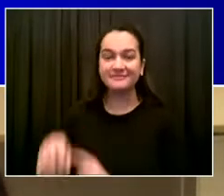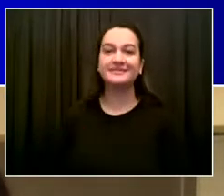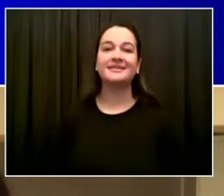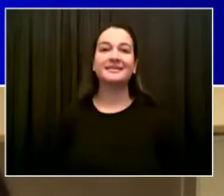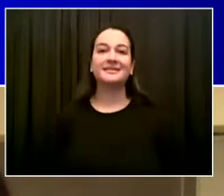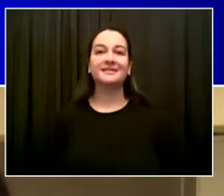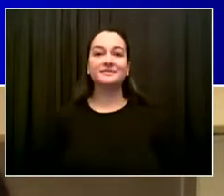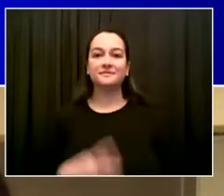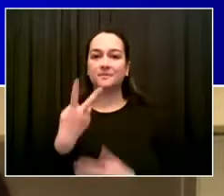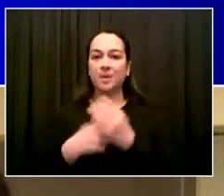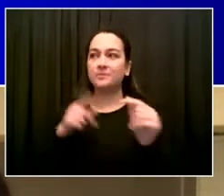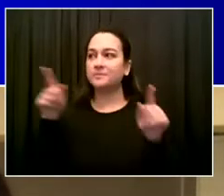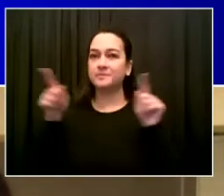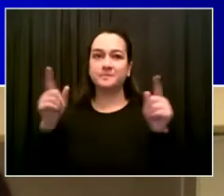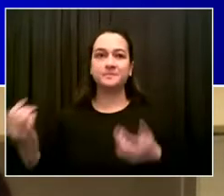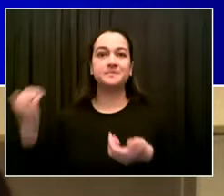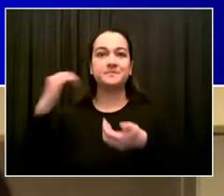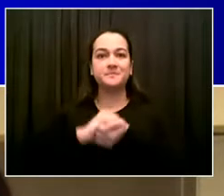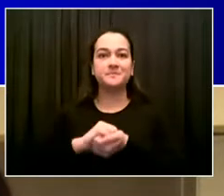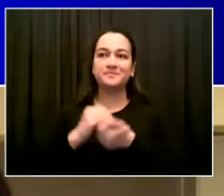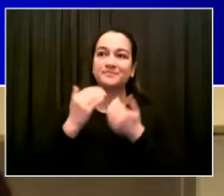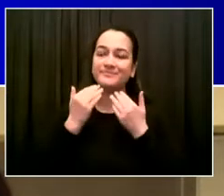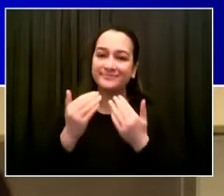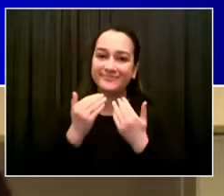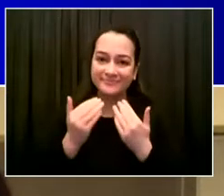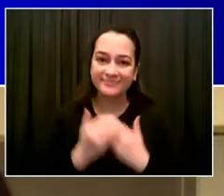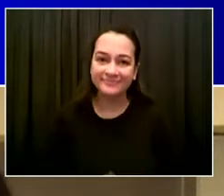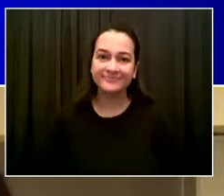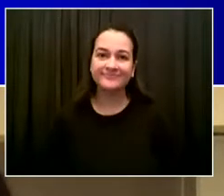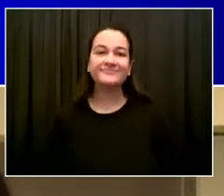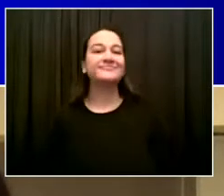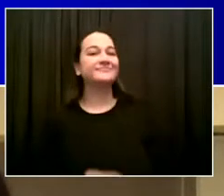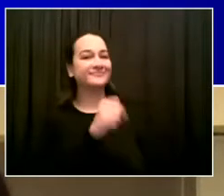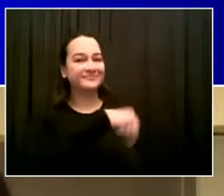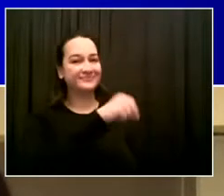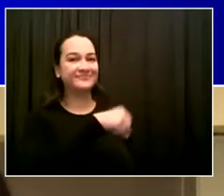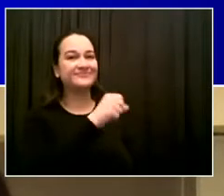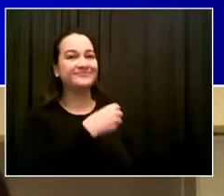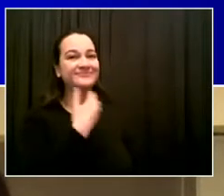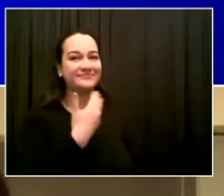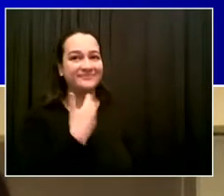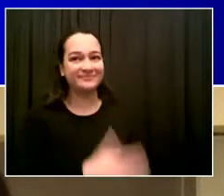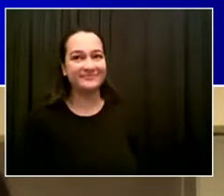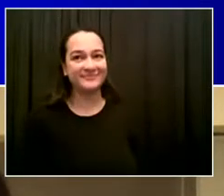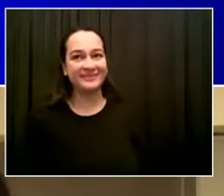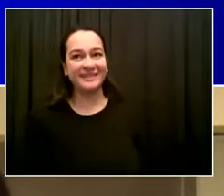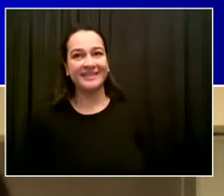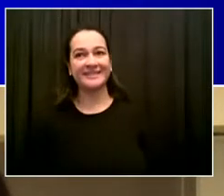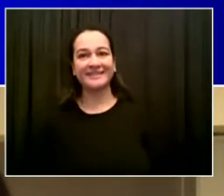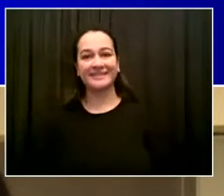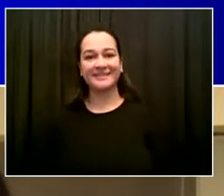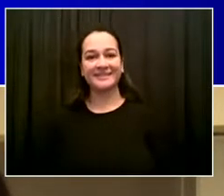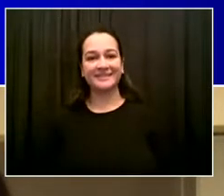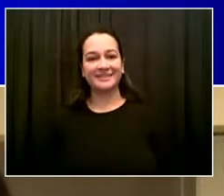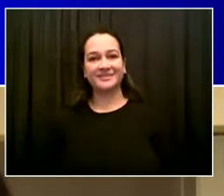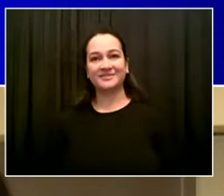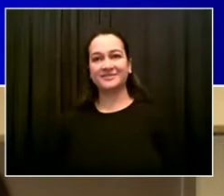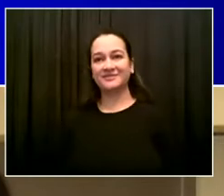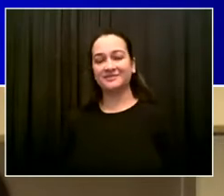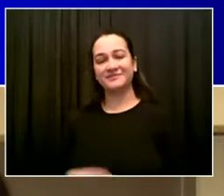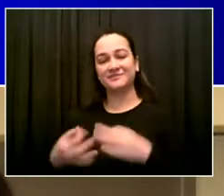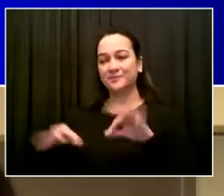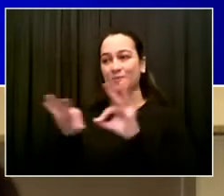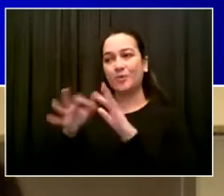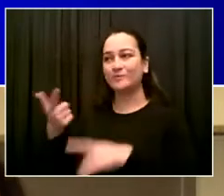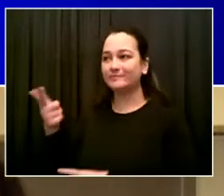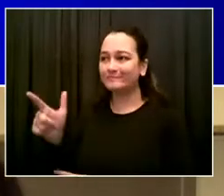we reach helps us reach the next. So can't thank you enough. Absolutely. Thank you, Mr.